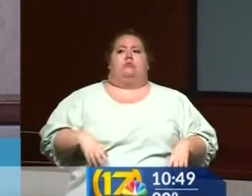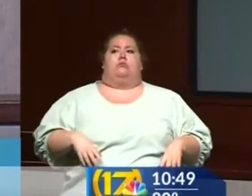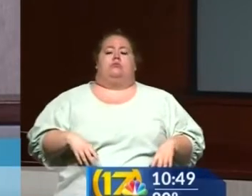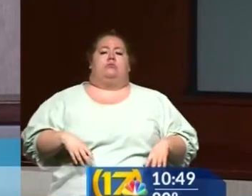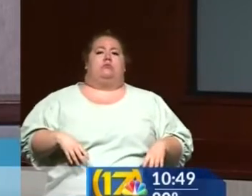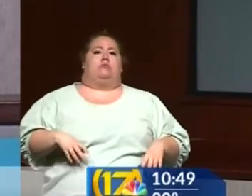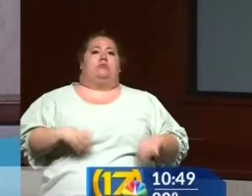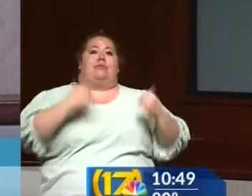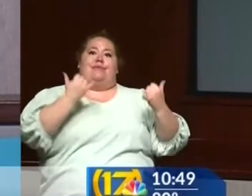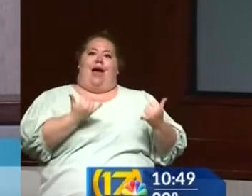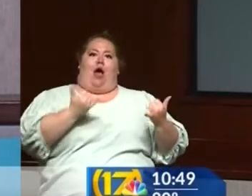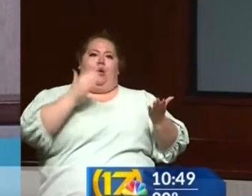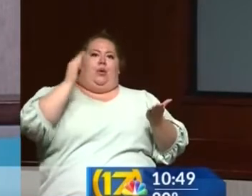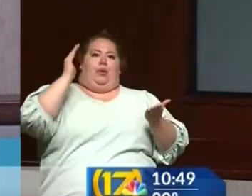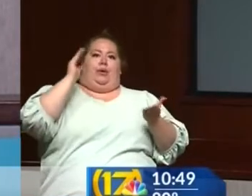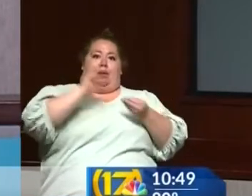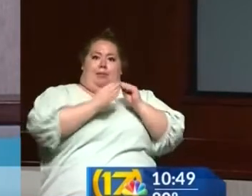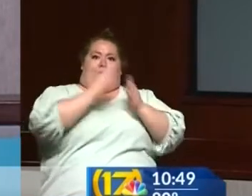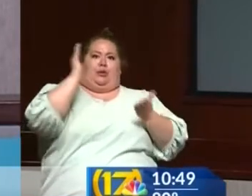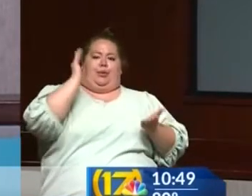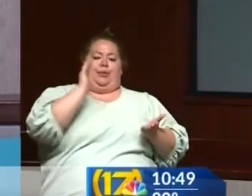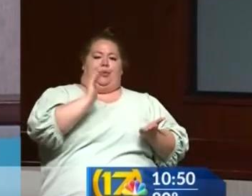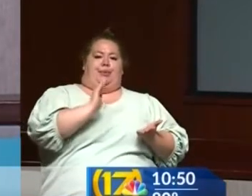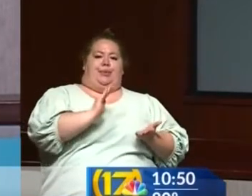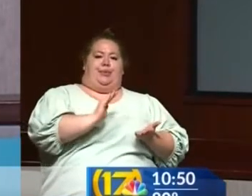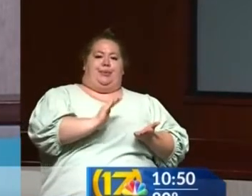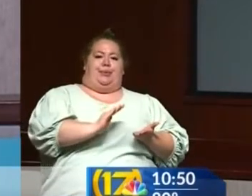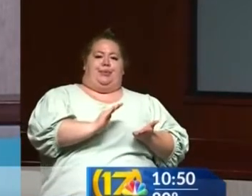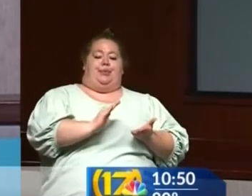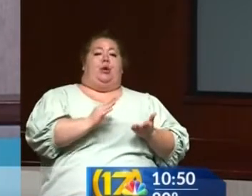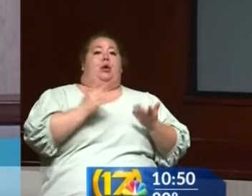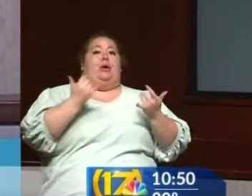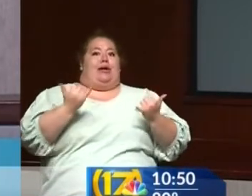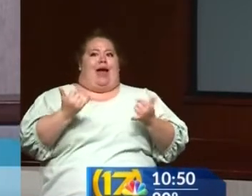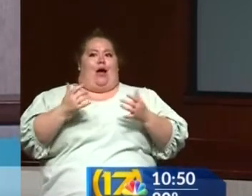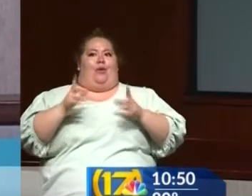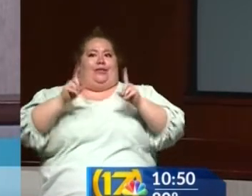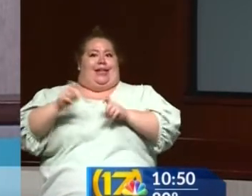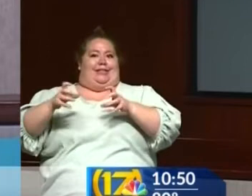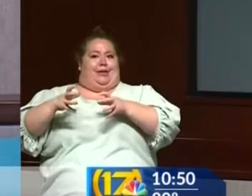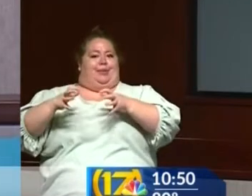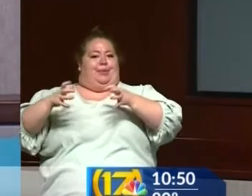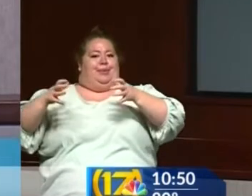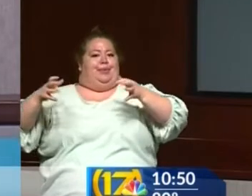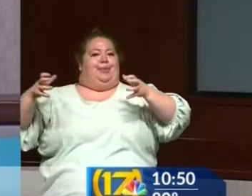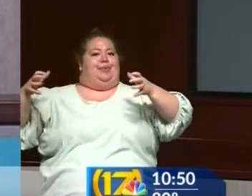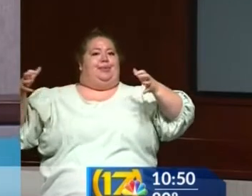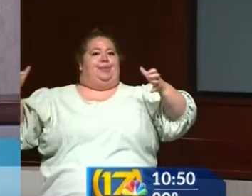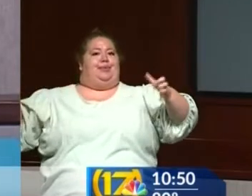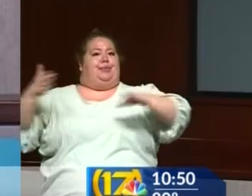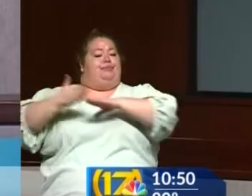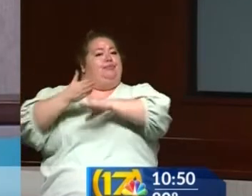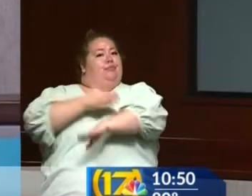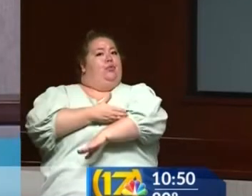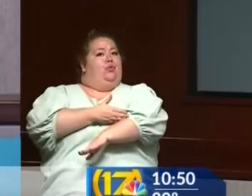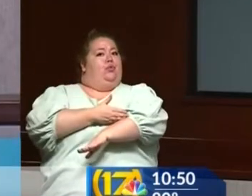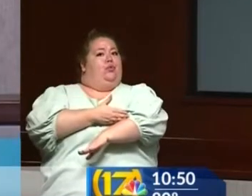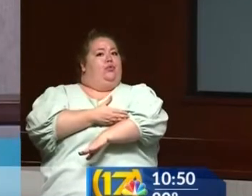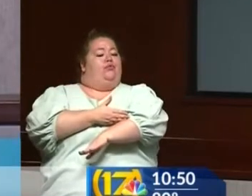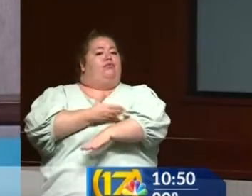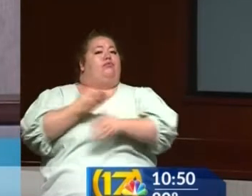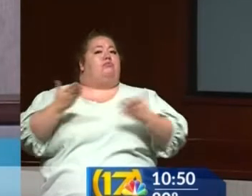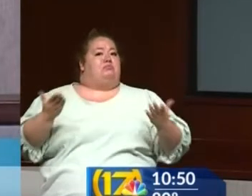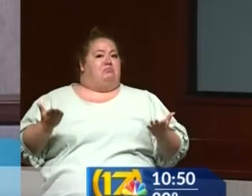there have gone down and we have increased testing capacity, the turnaround times have improved back to what they were before that